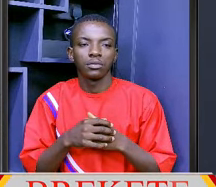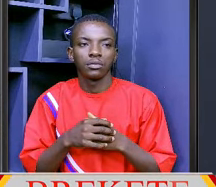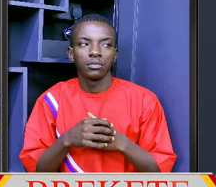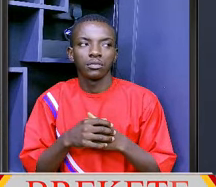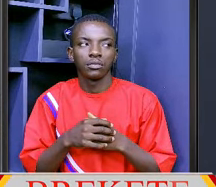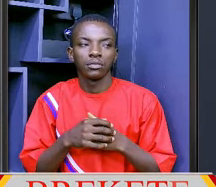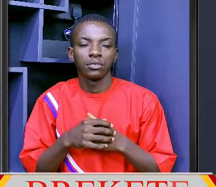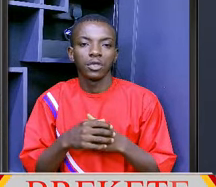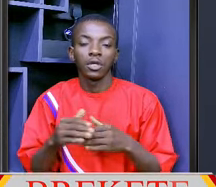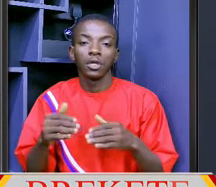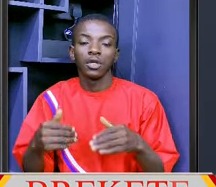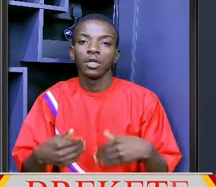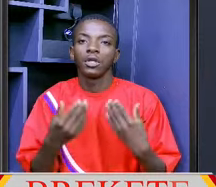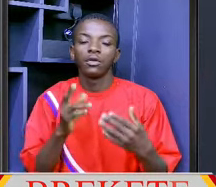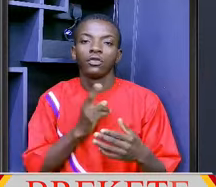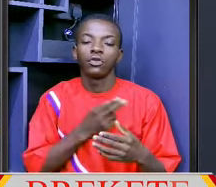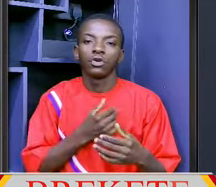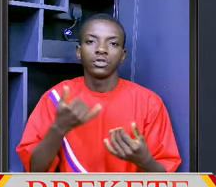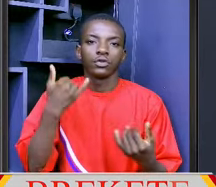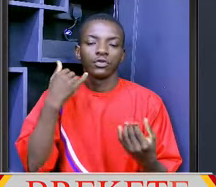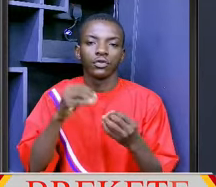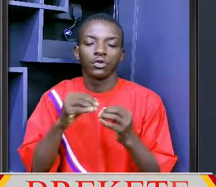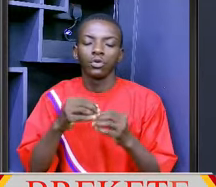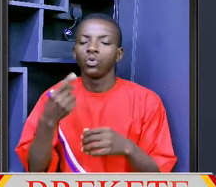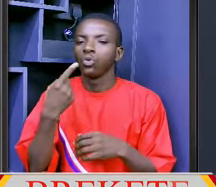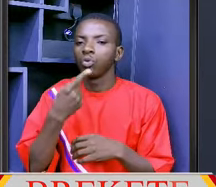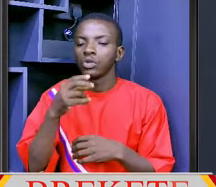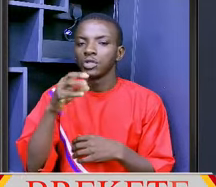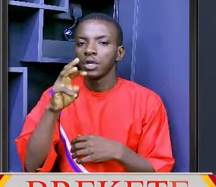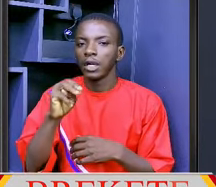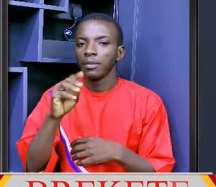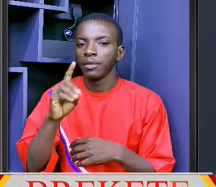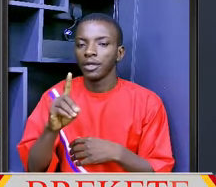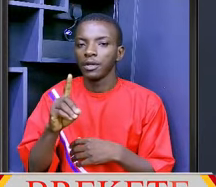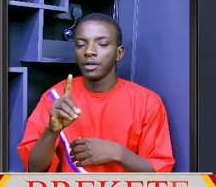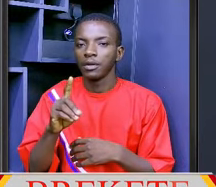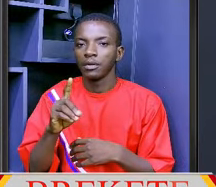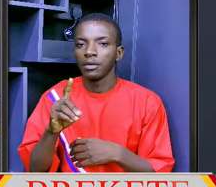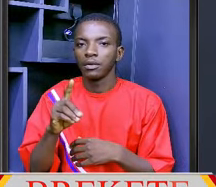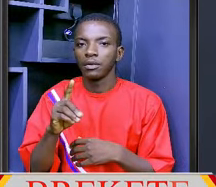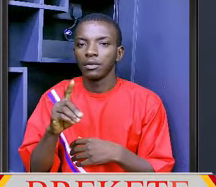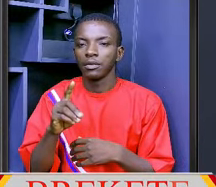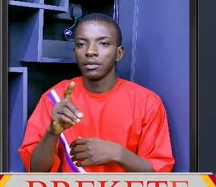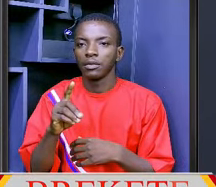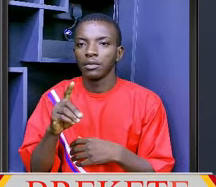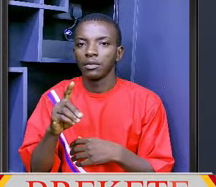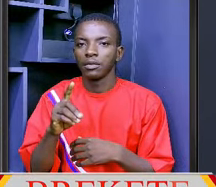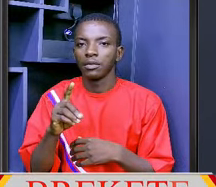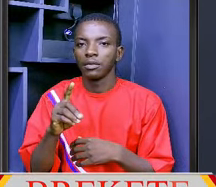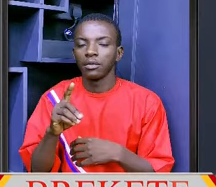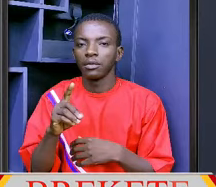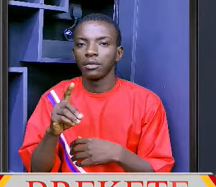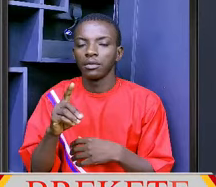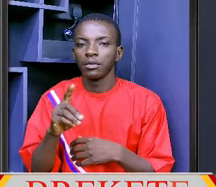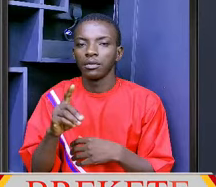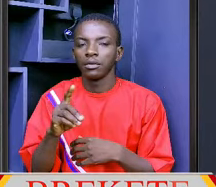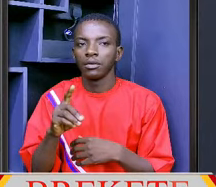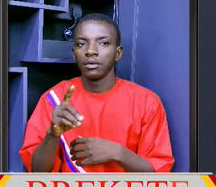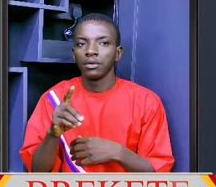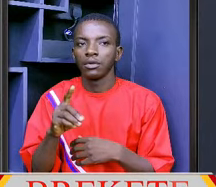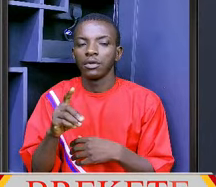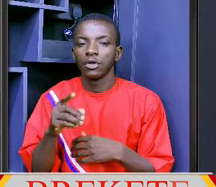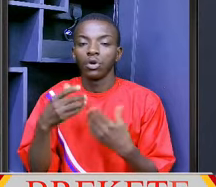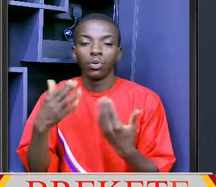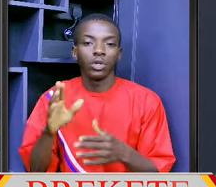He doesn't pick. Give us the number. Who is your MD? Sir, can I explain to you? Can I explain to you, sir? Just 1 minute, sir. You